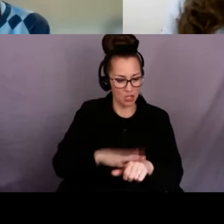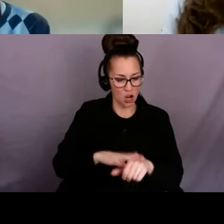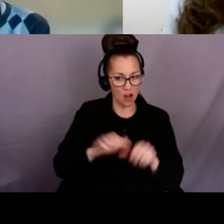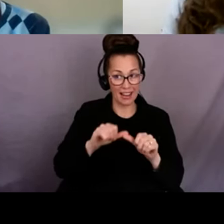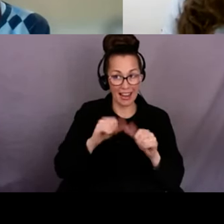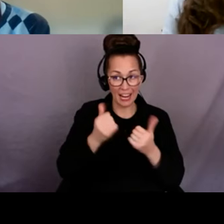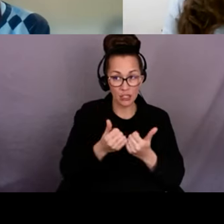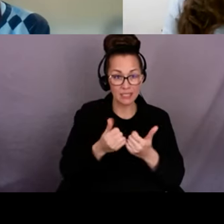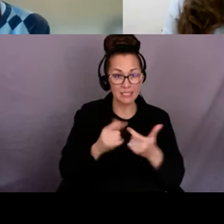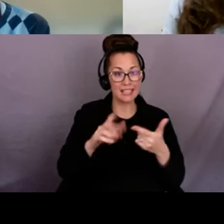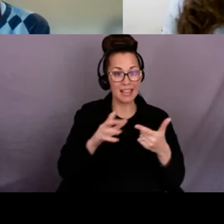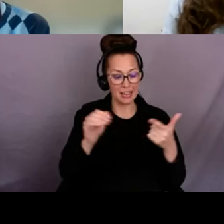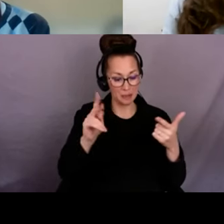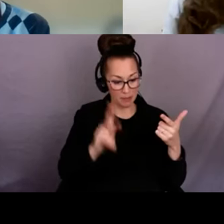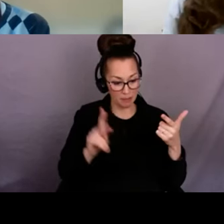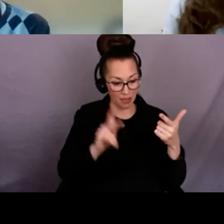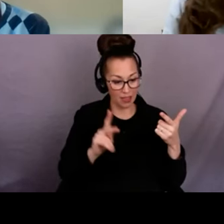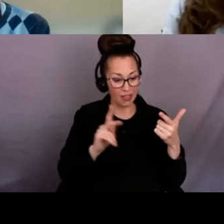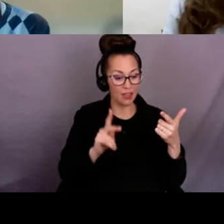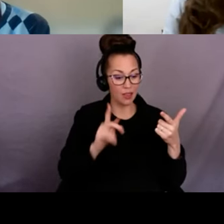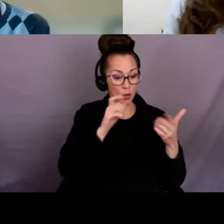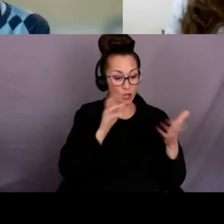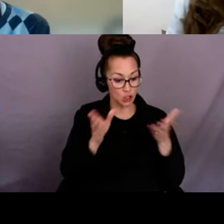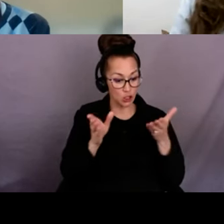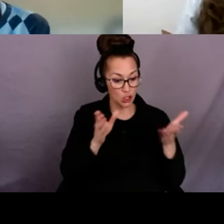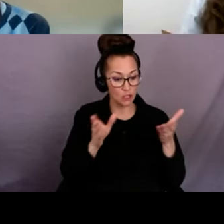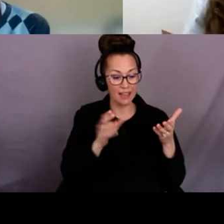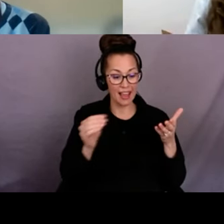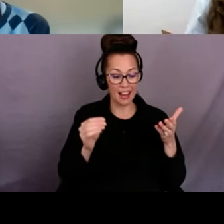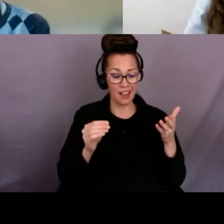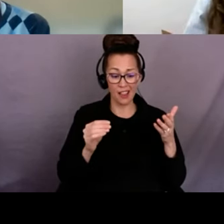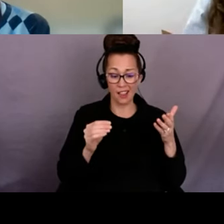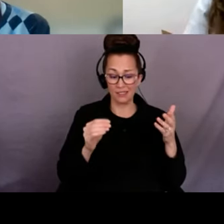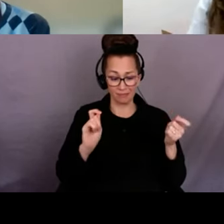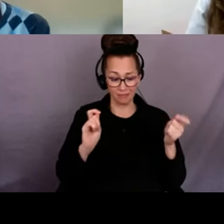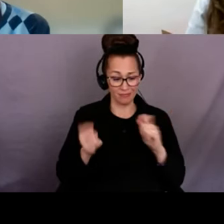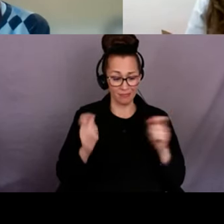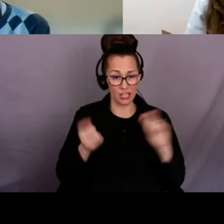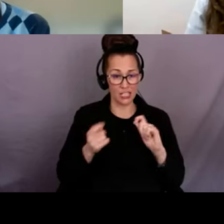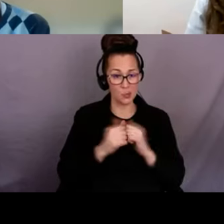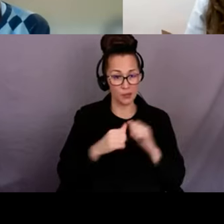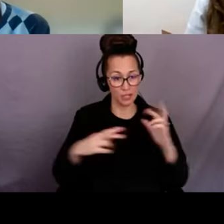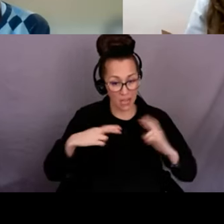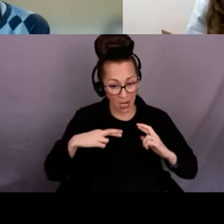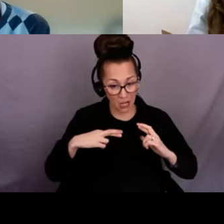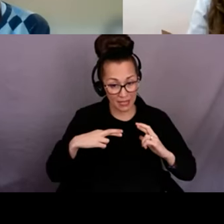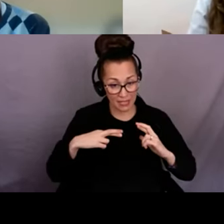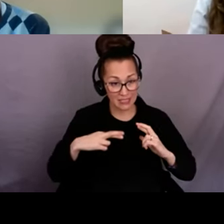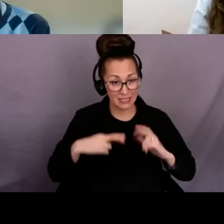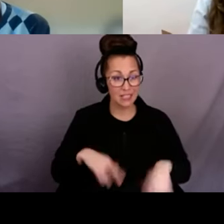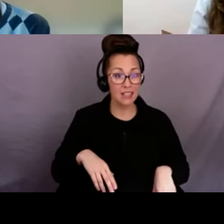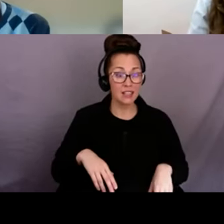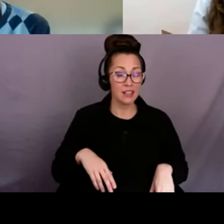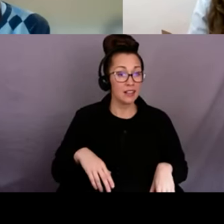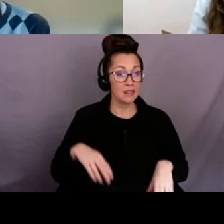people served with the accelerating waves of retirement. We've had retirement from the top echelons of the central office